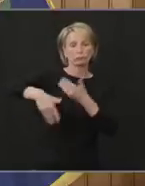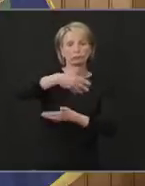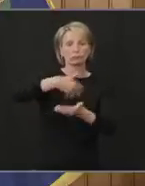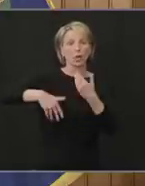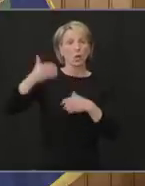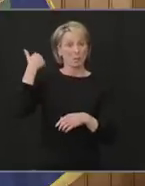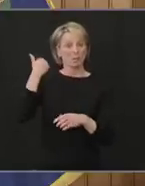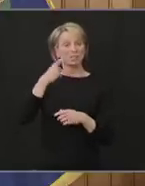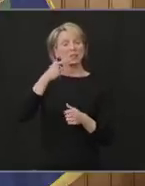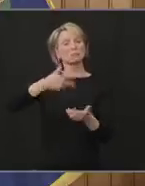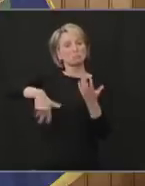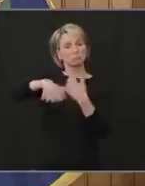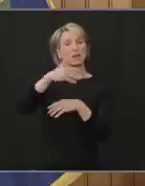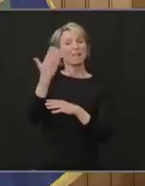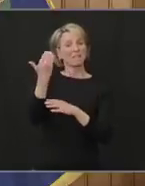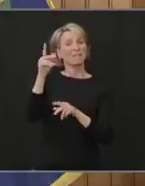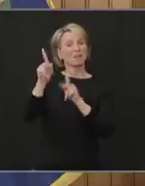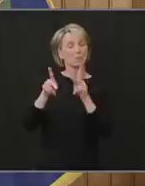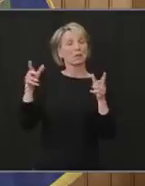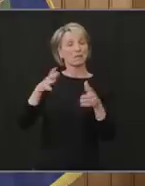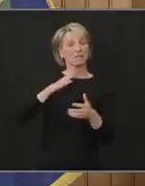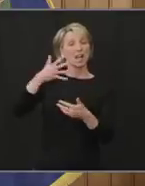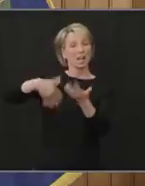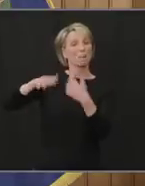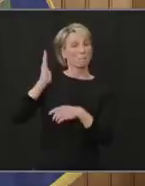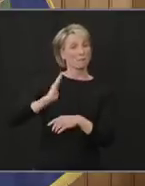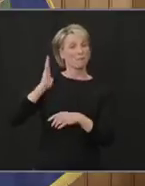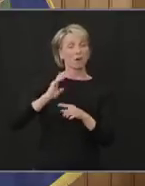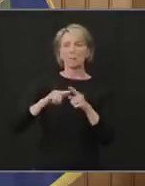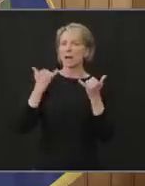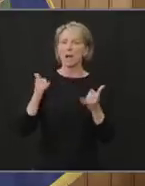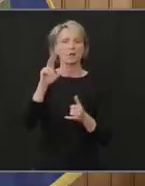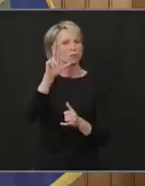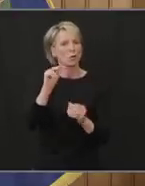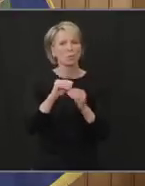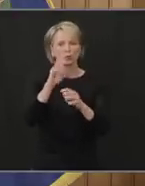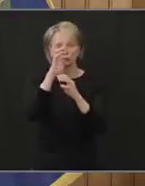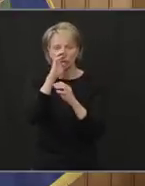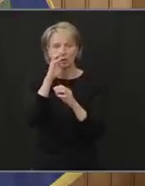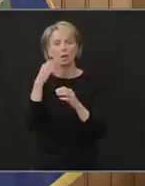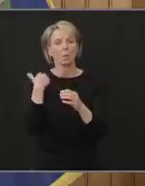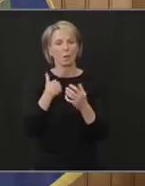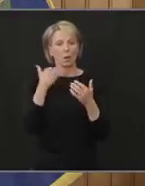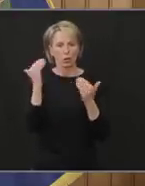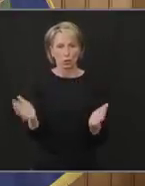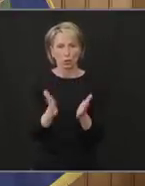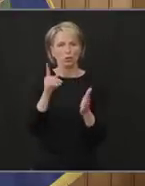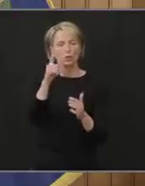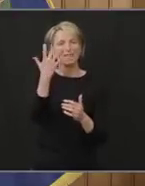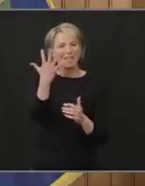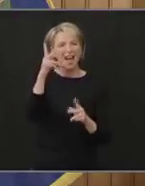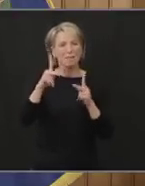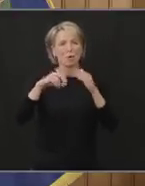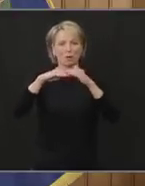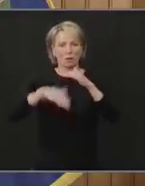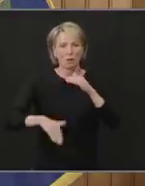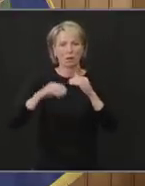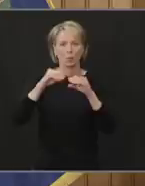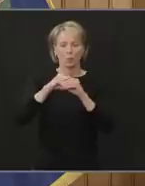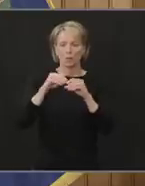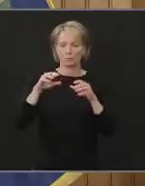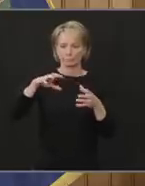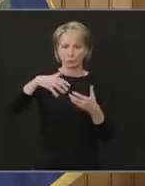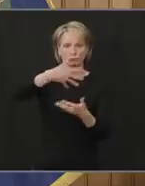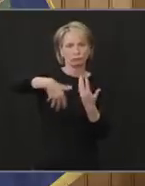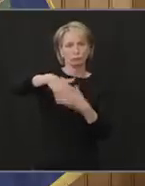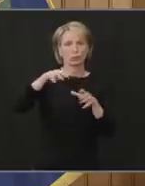that. No more than 5 people in a social gathering, and less than that if you possibly can. When you're taking a walk outside, when you're